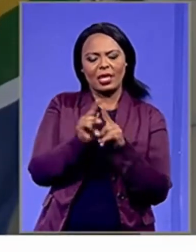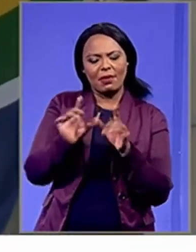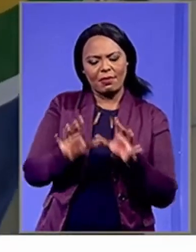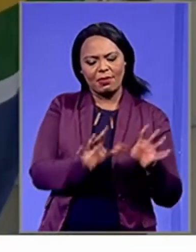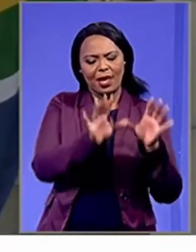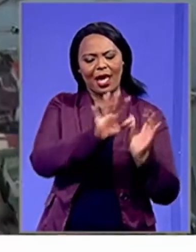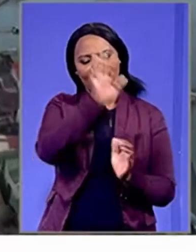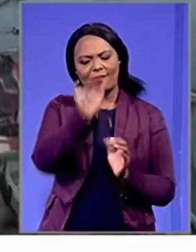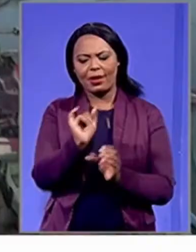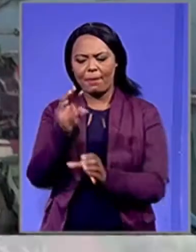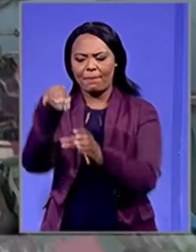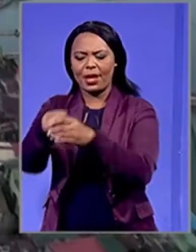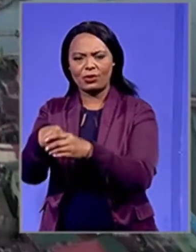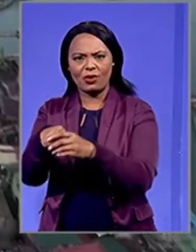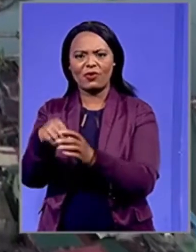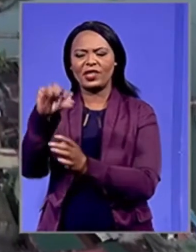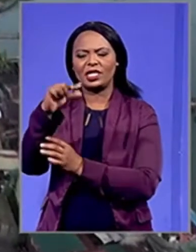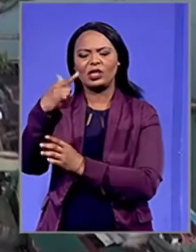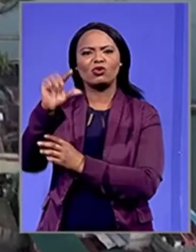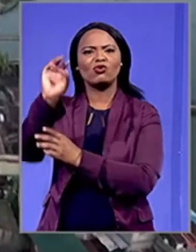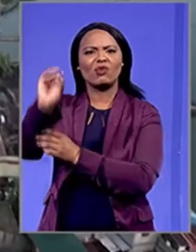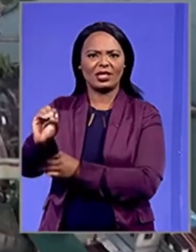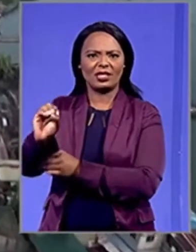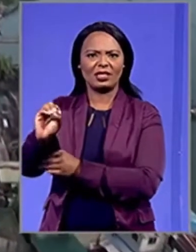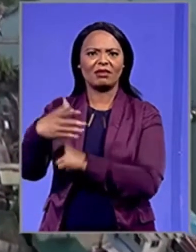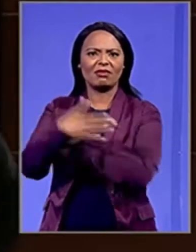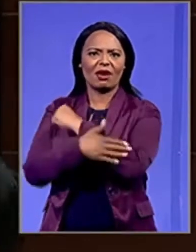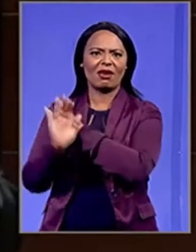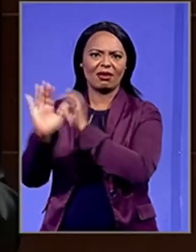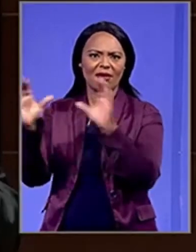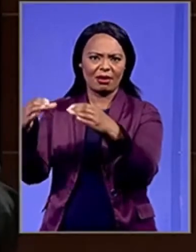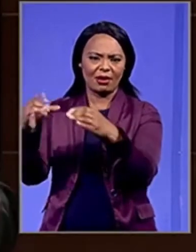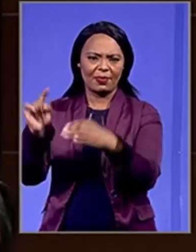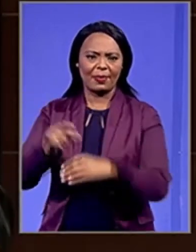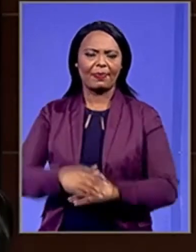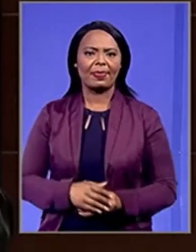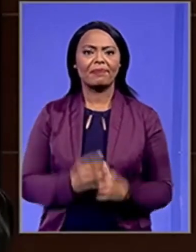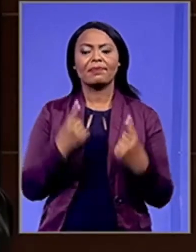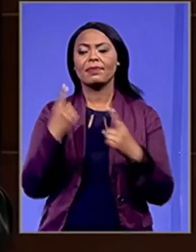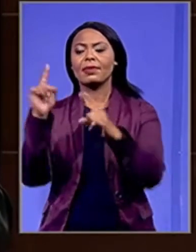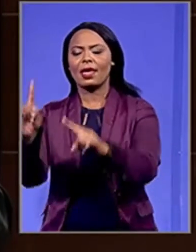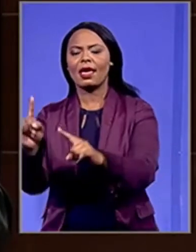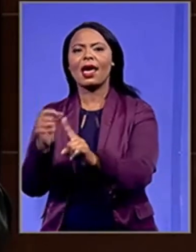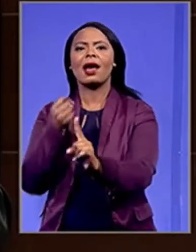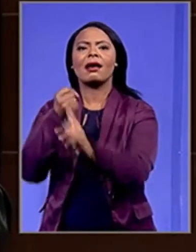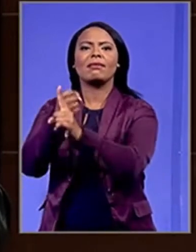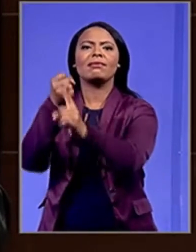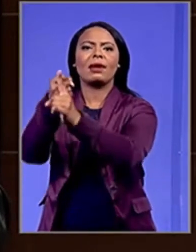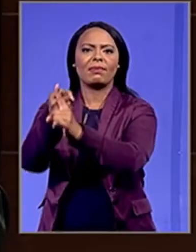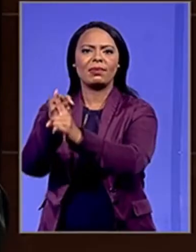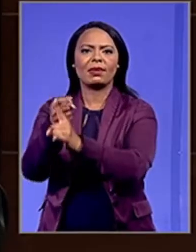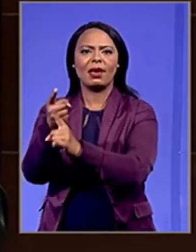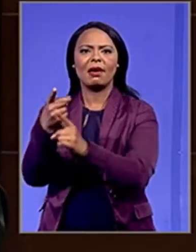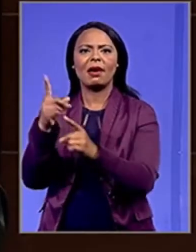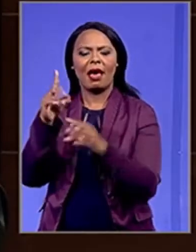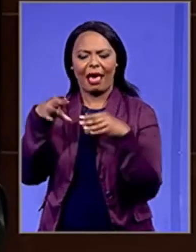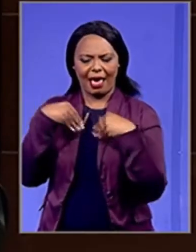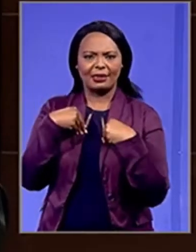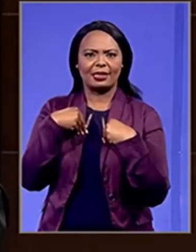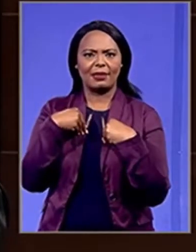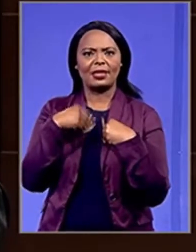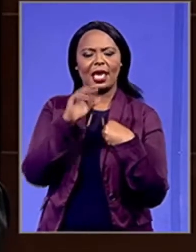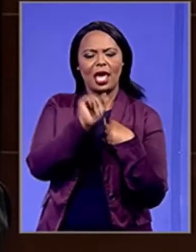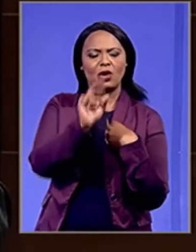tsena e be karolo ya kopano ena e matla. We will also be going there to advocate for the acceptance of